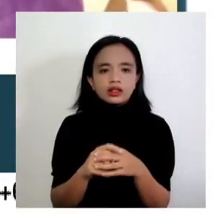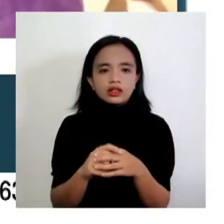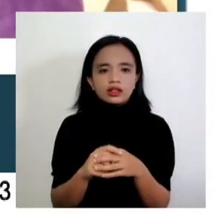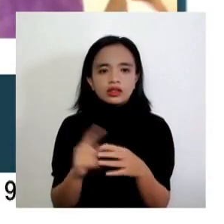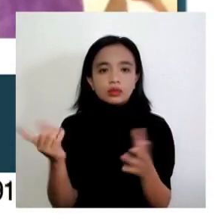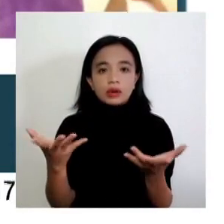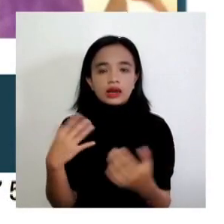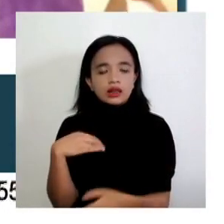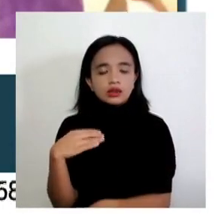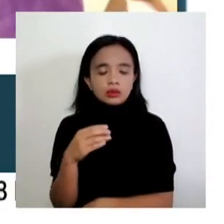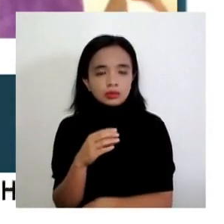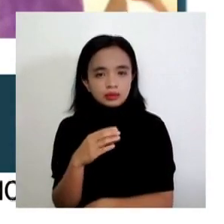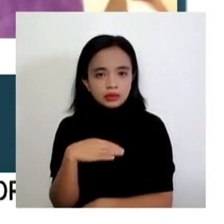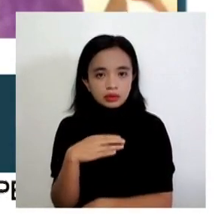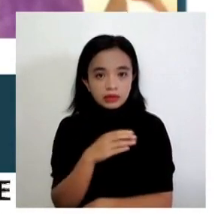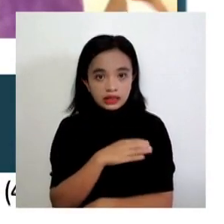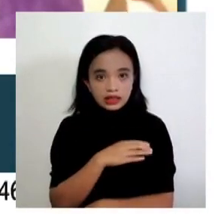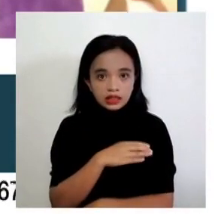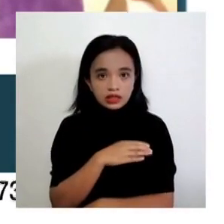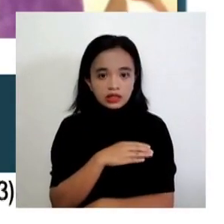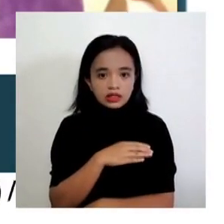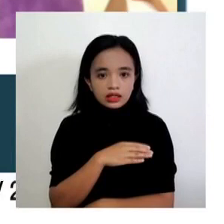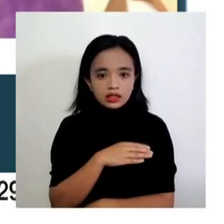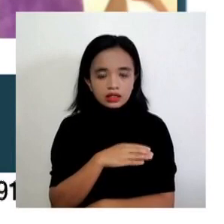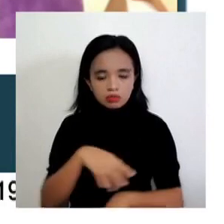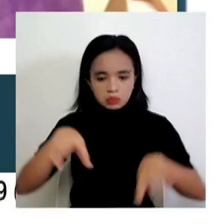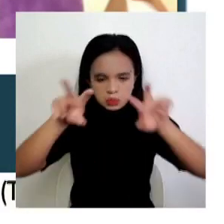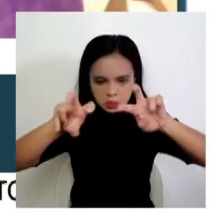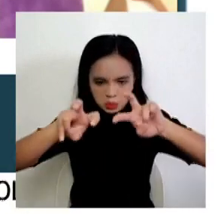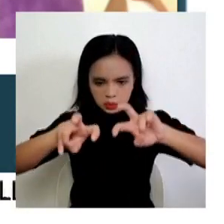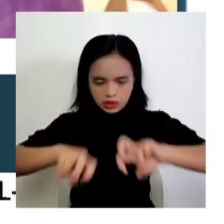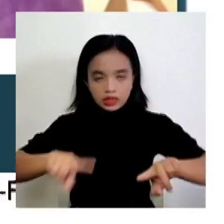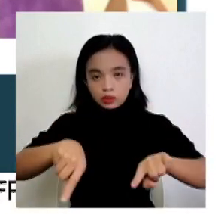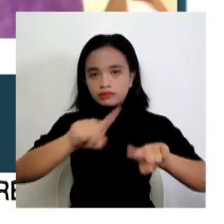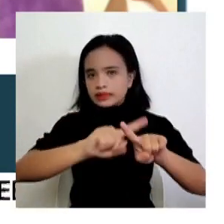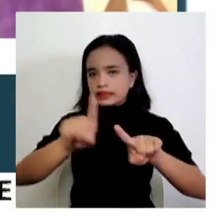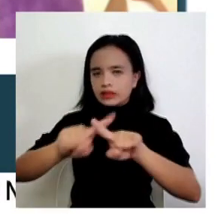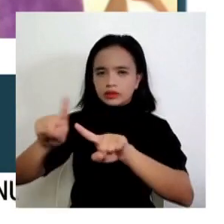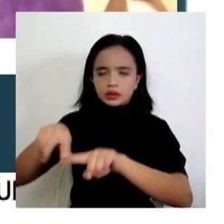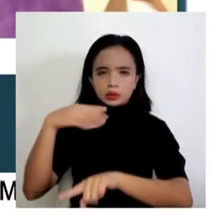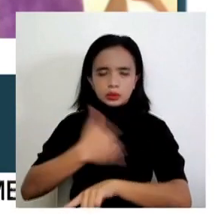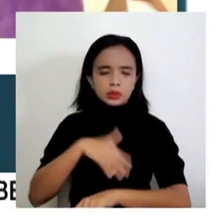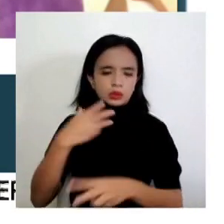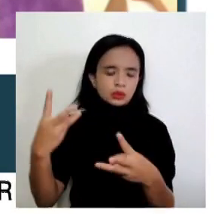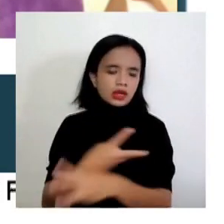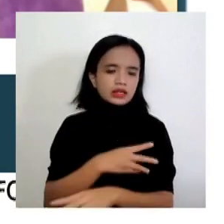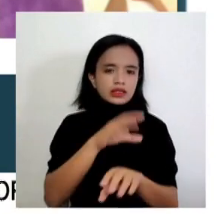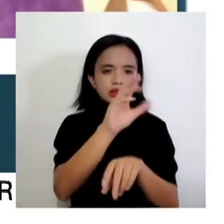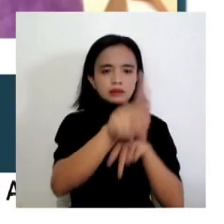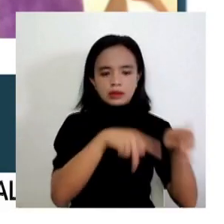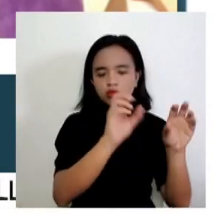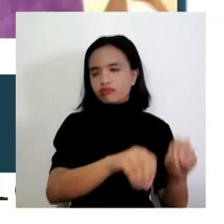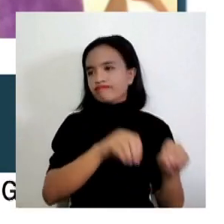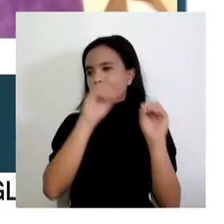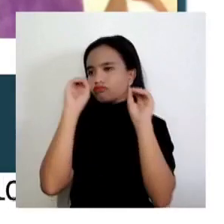committee has been unearthing these different terrible aspects of human trafficking